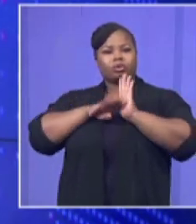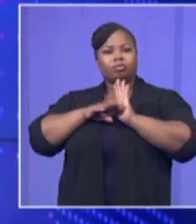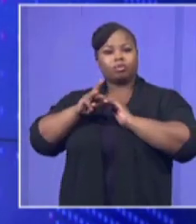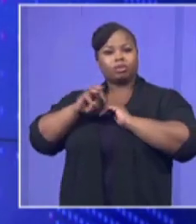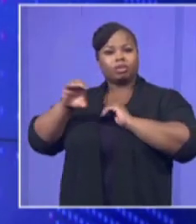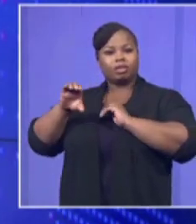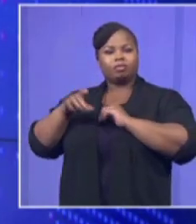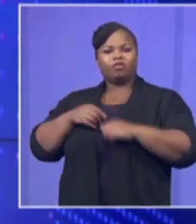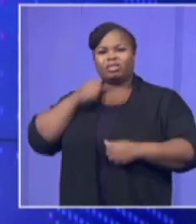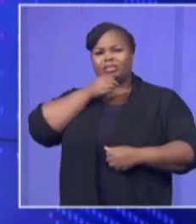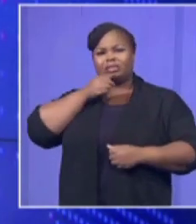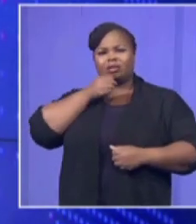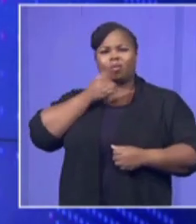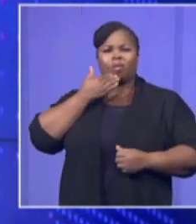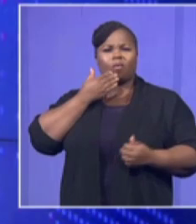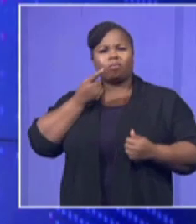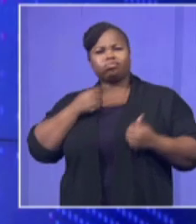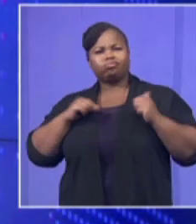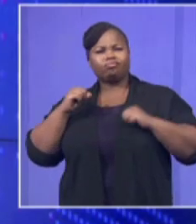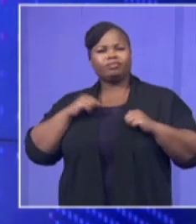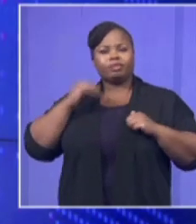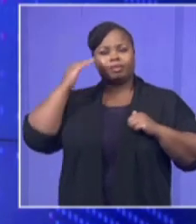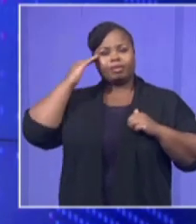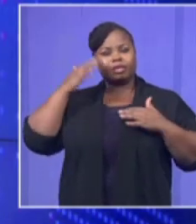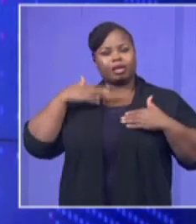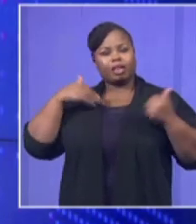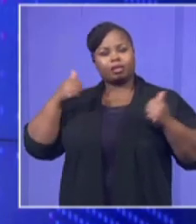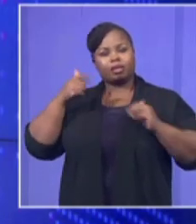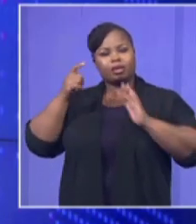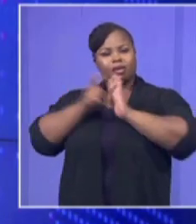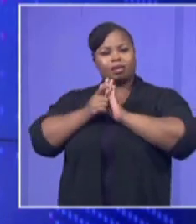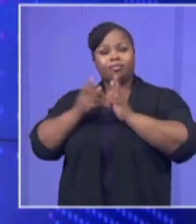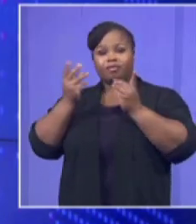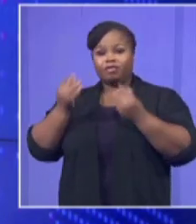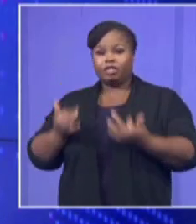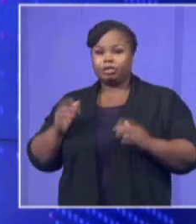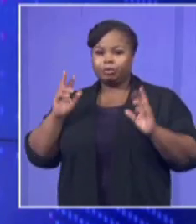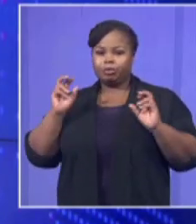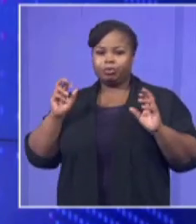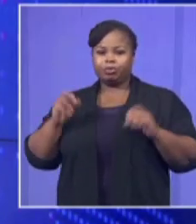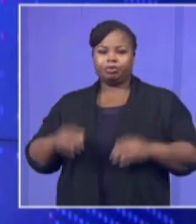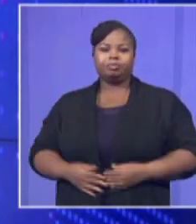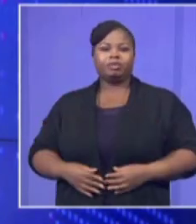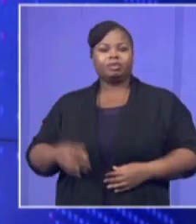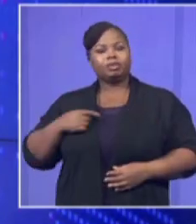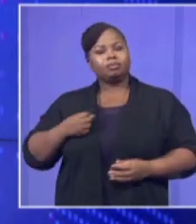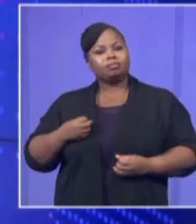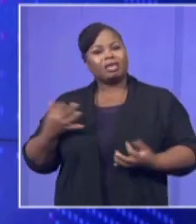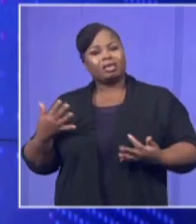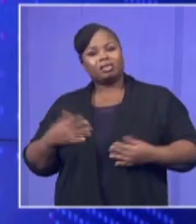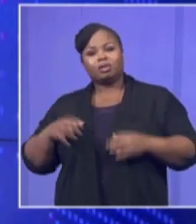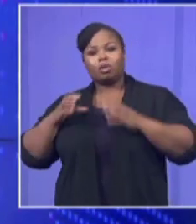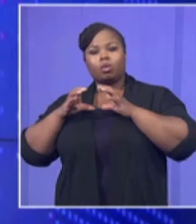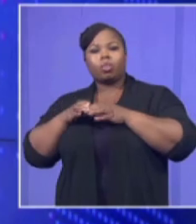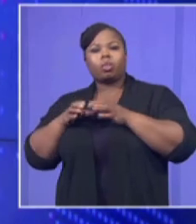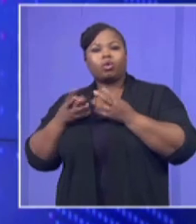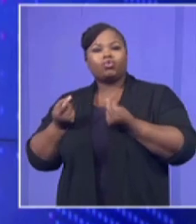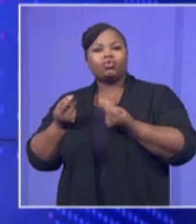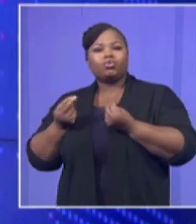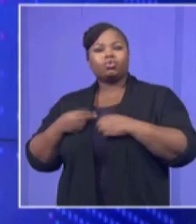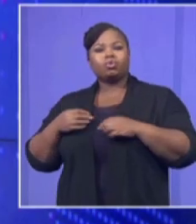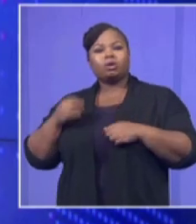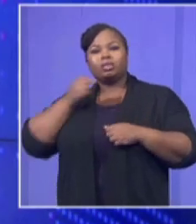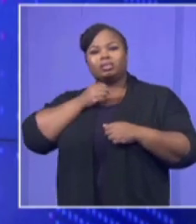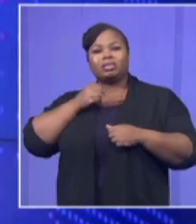struggling artists with matters such as mental health, legal and financial issues. Many emerging and established artists are going through